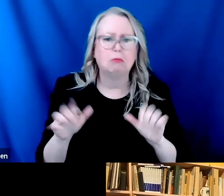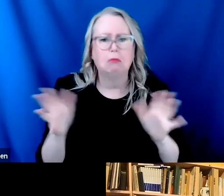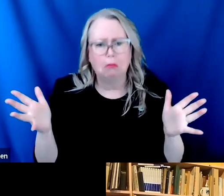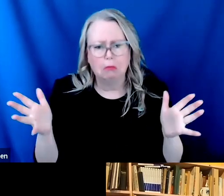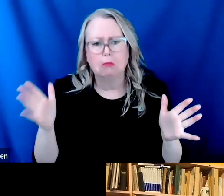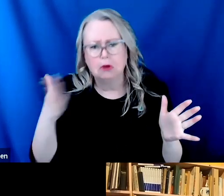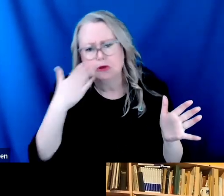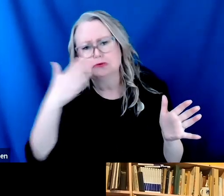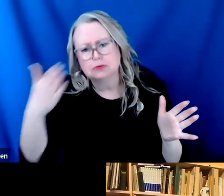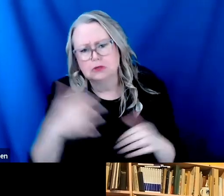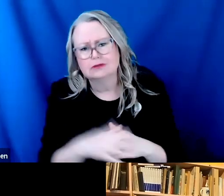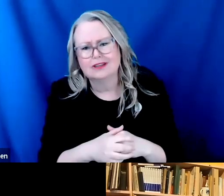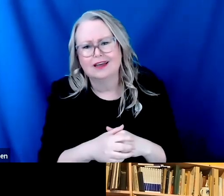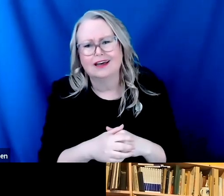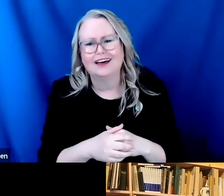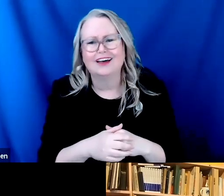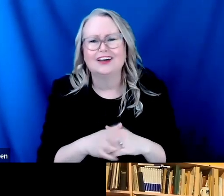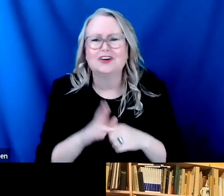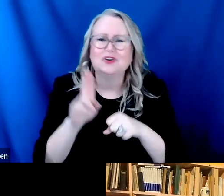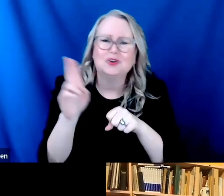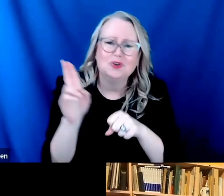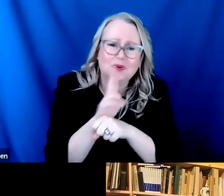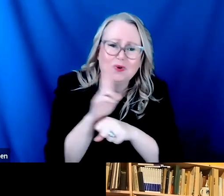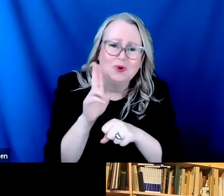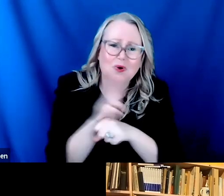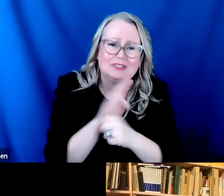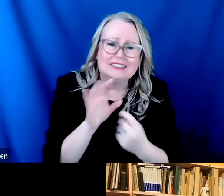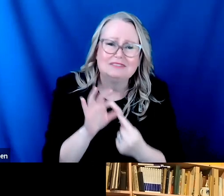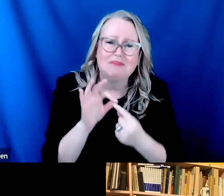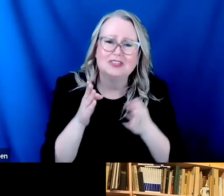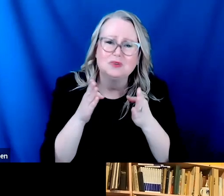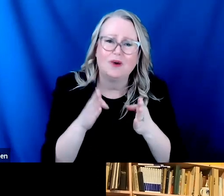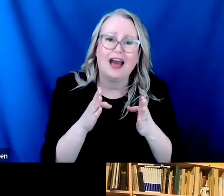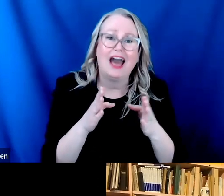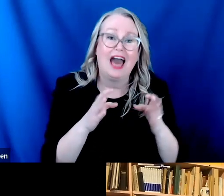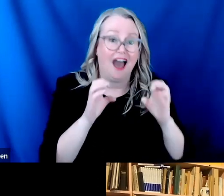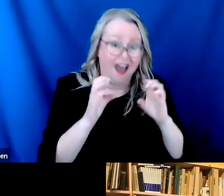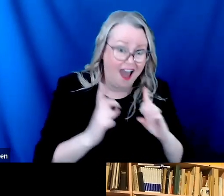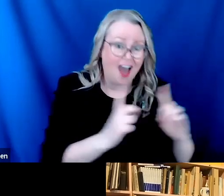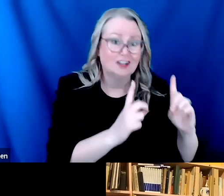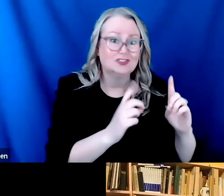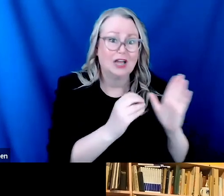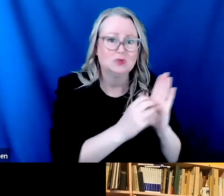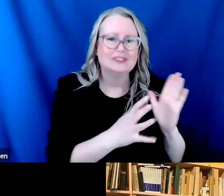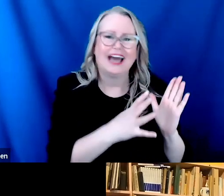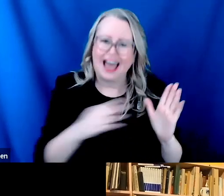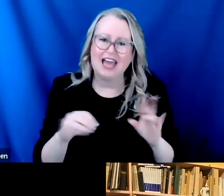it to educate students as much as to measure their education.